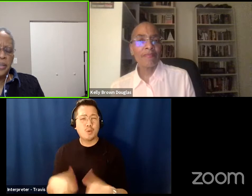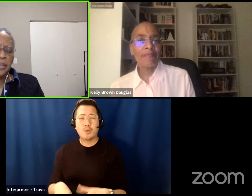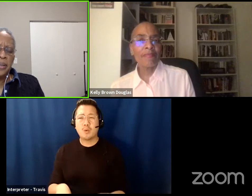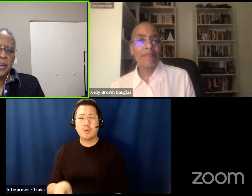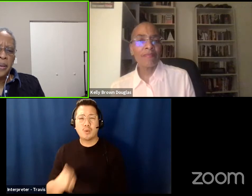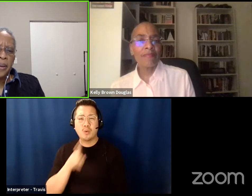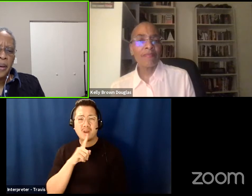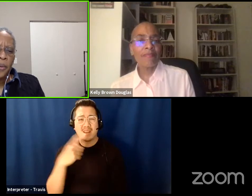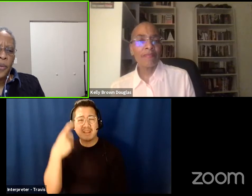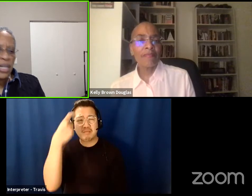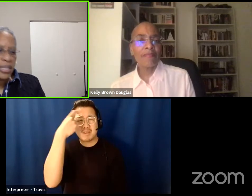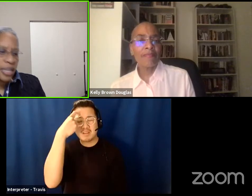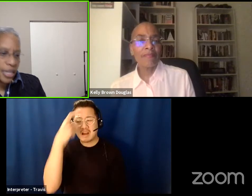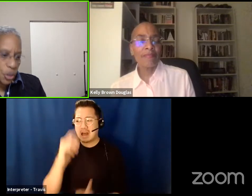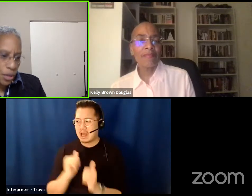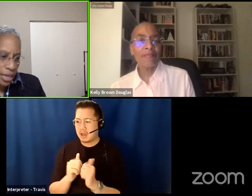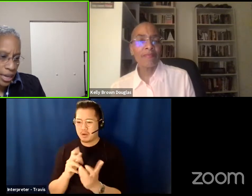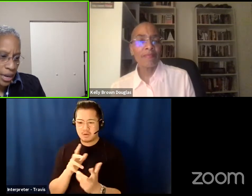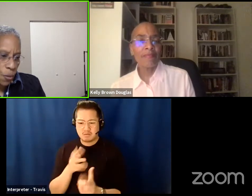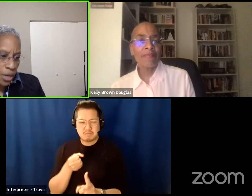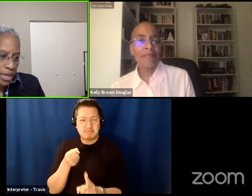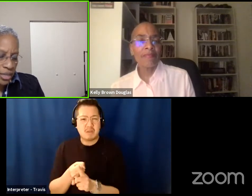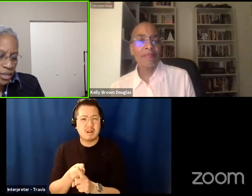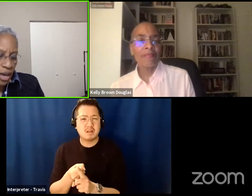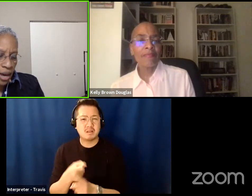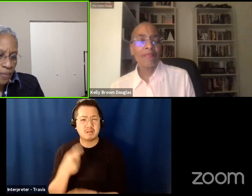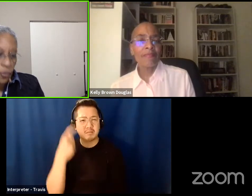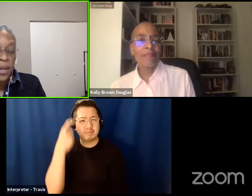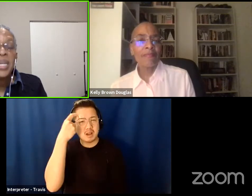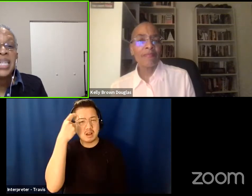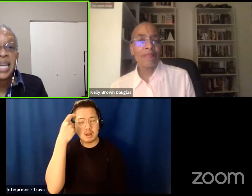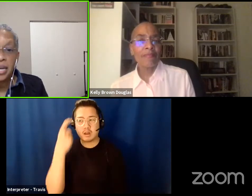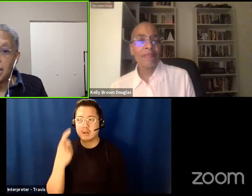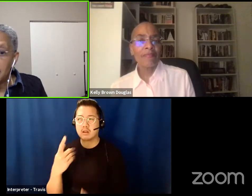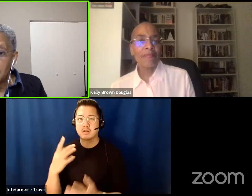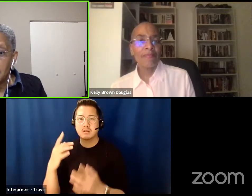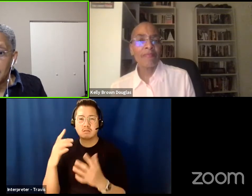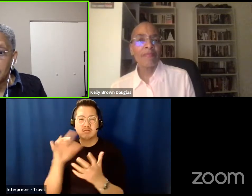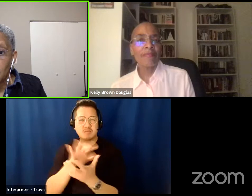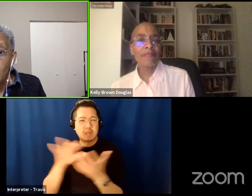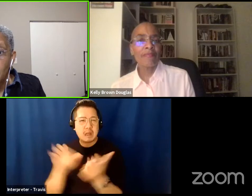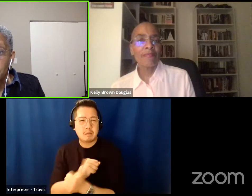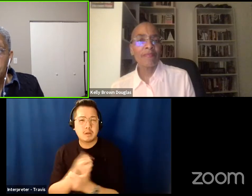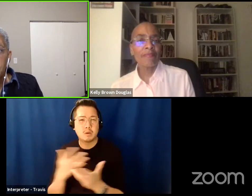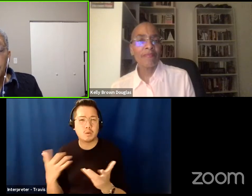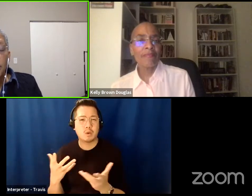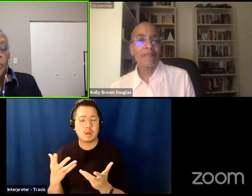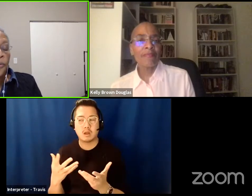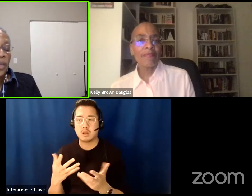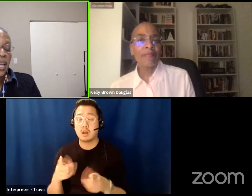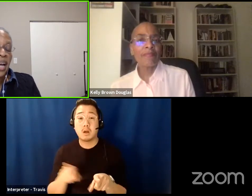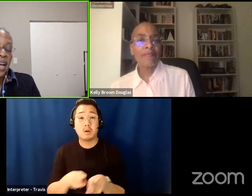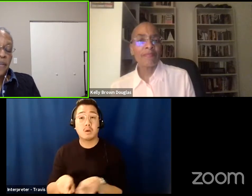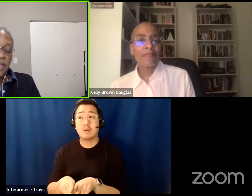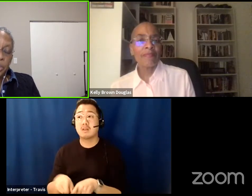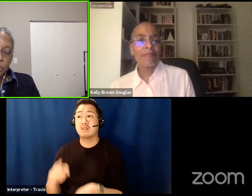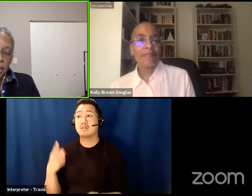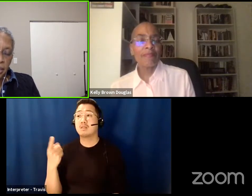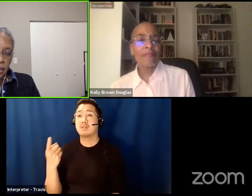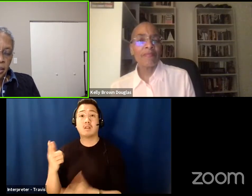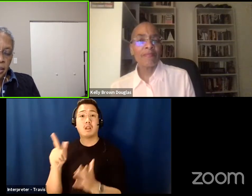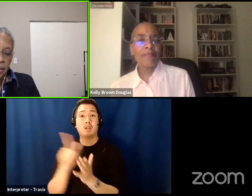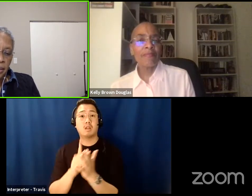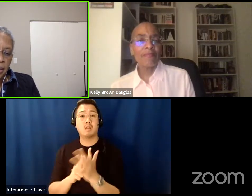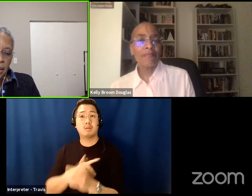person? What is the injury and what is the remedy in law for that kind of